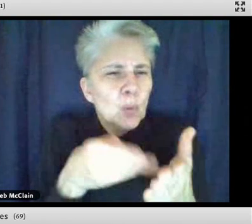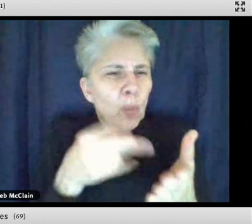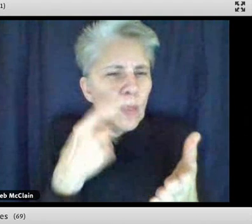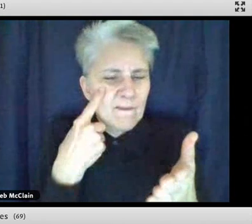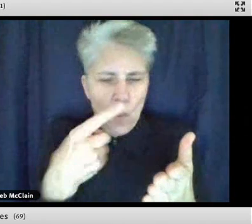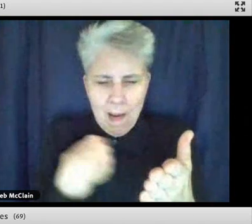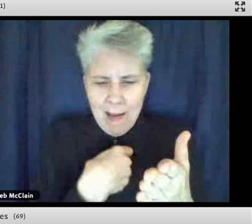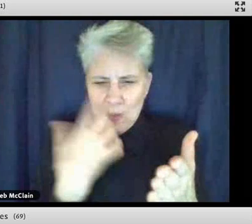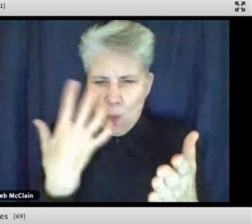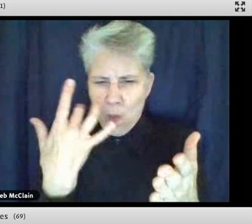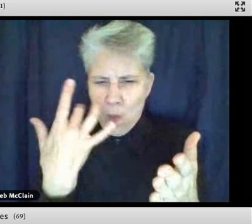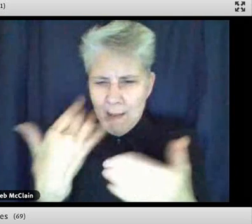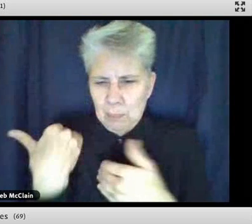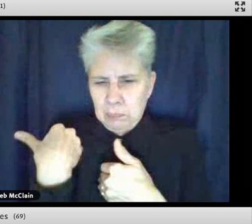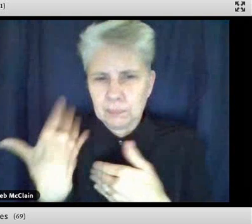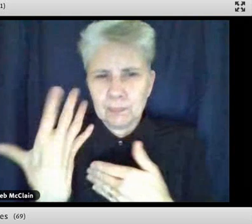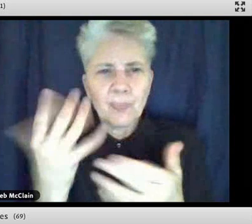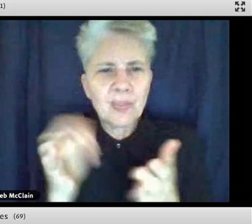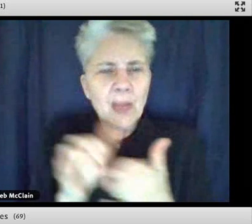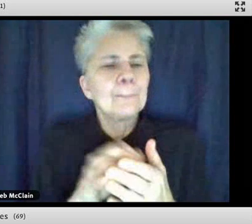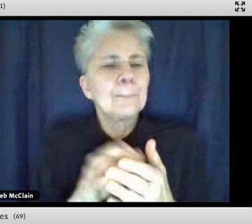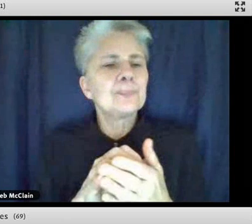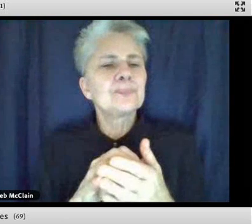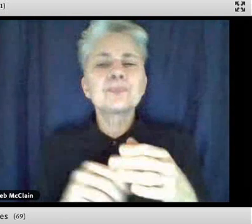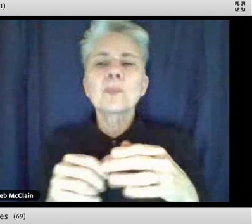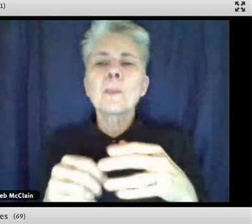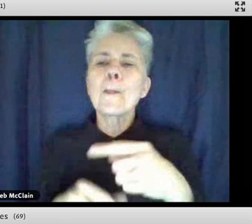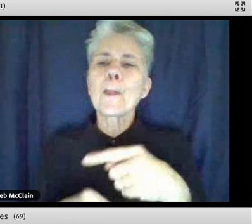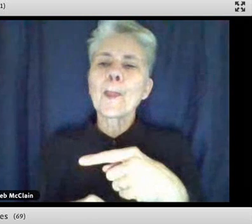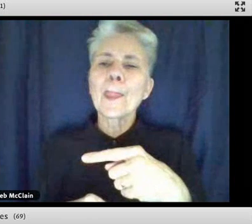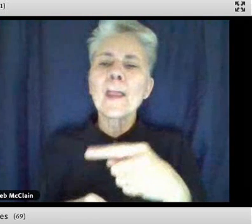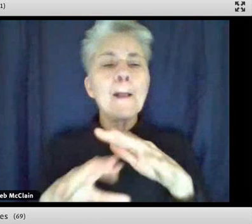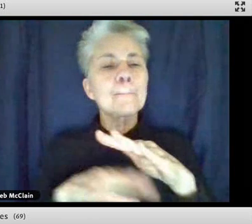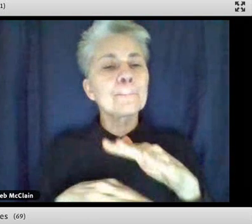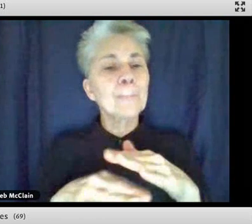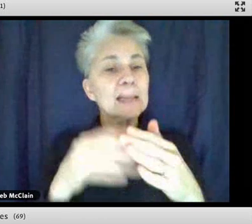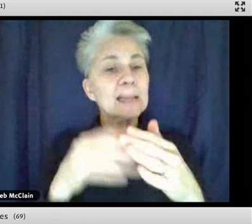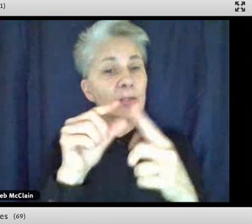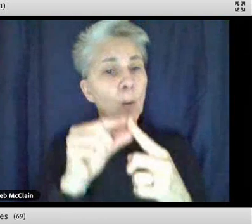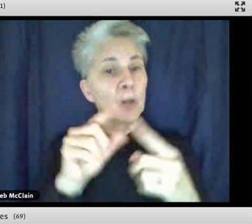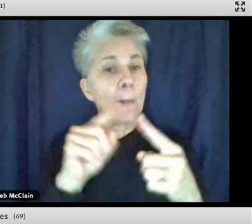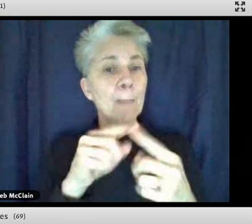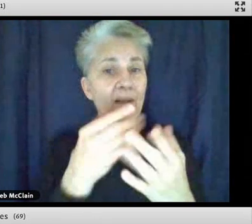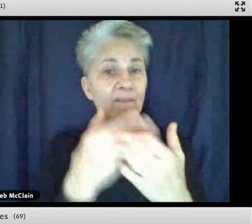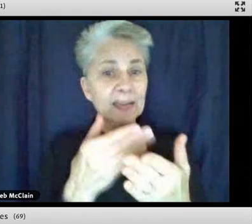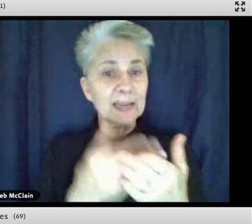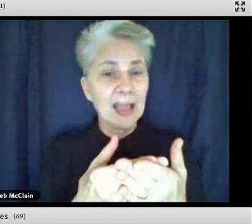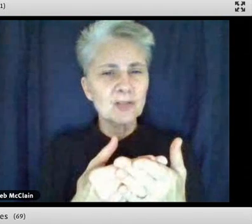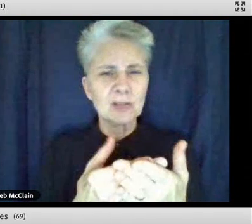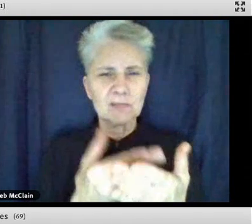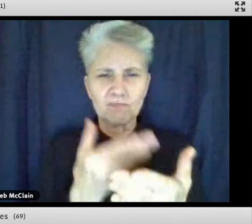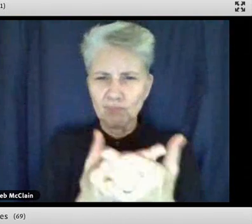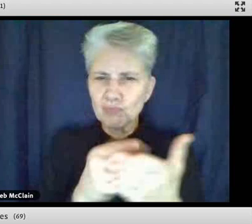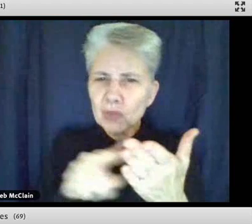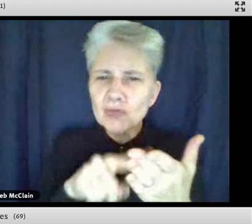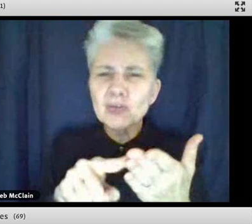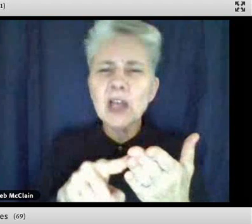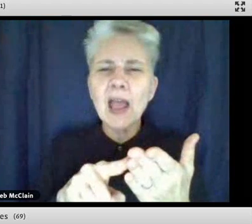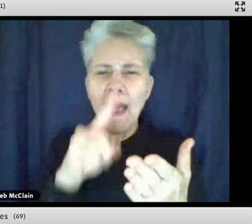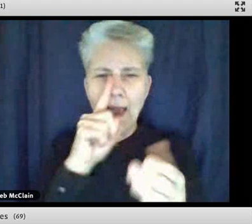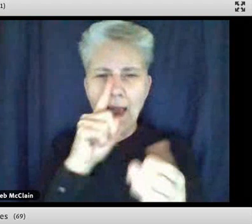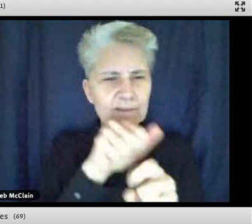We'll talk a little bit about that. Some basic terminology about verification, fact checking, and fake news. It's been kind of a